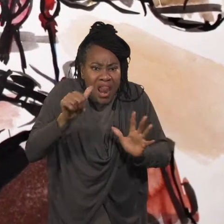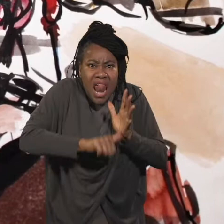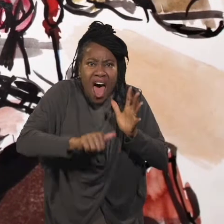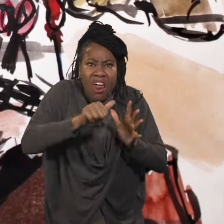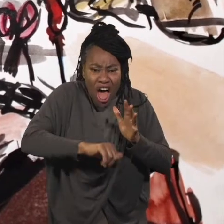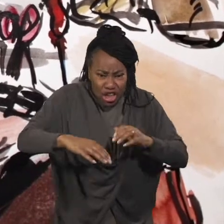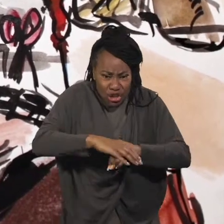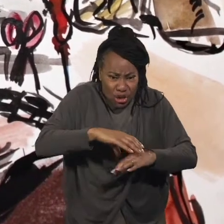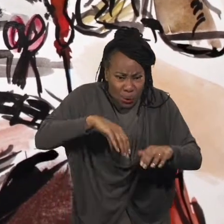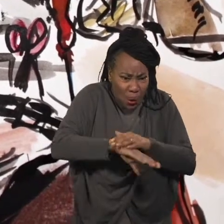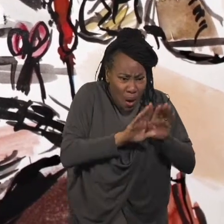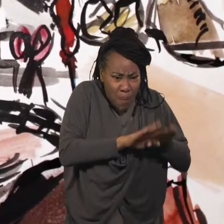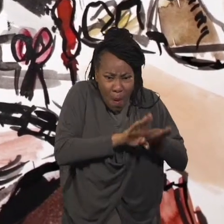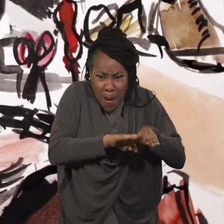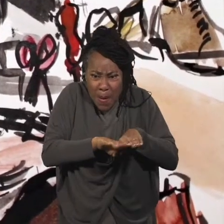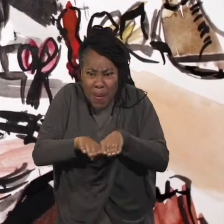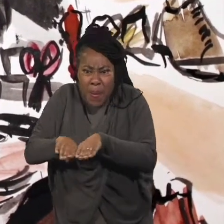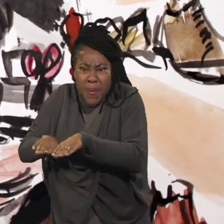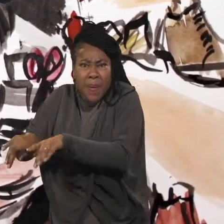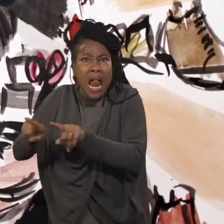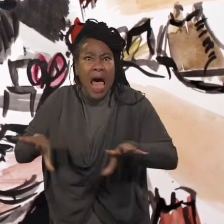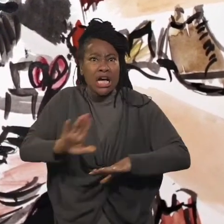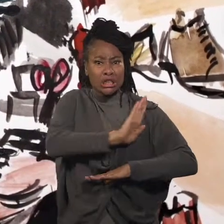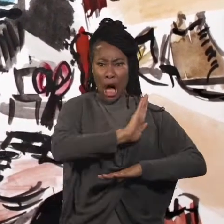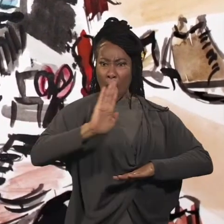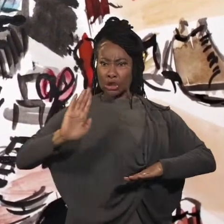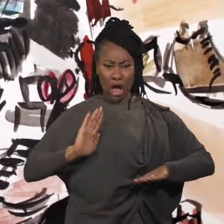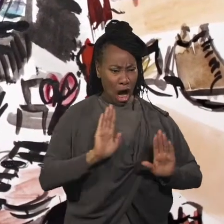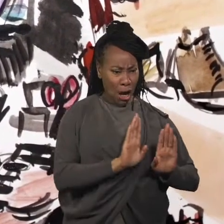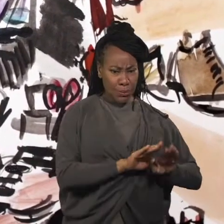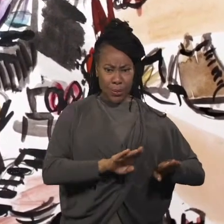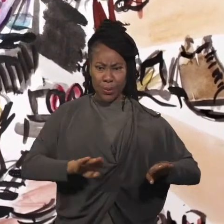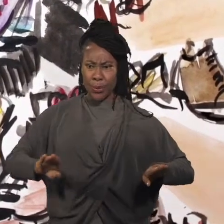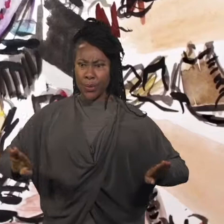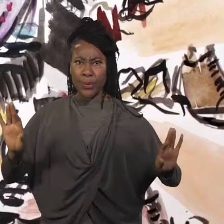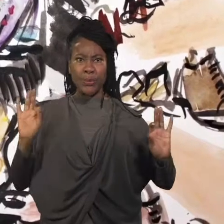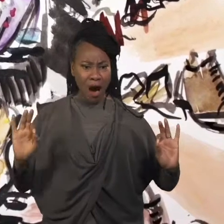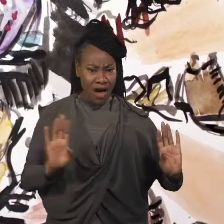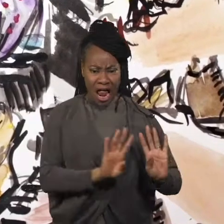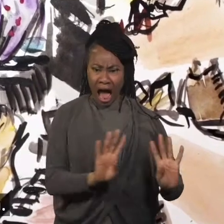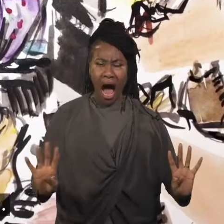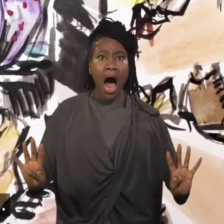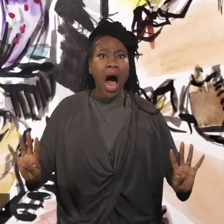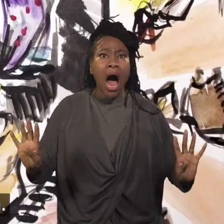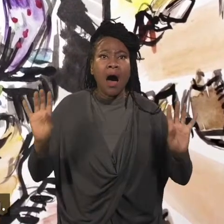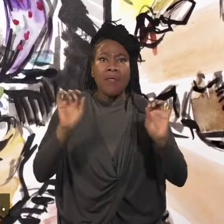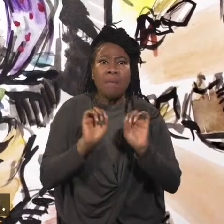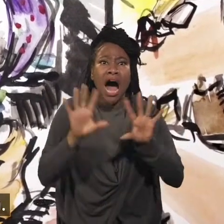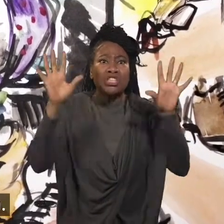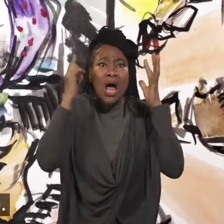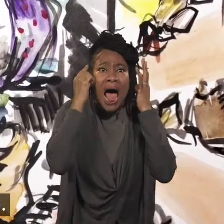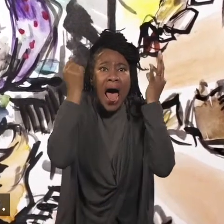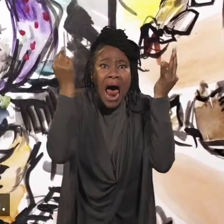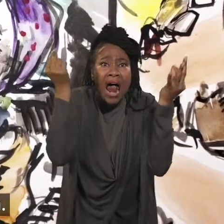leather and shoes in a row, standing like soldiers in a perfect line. And with the magical elves,